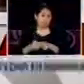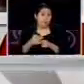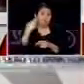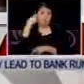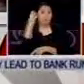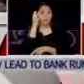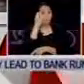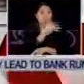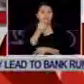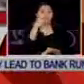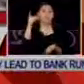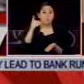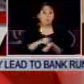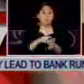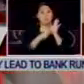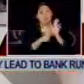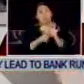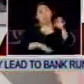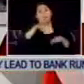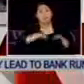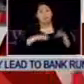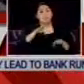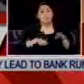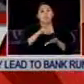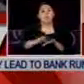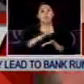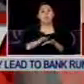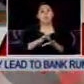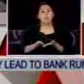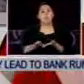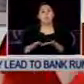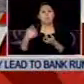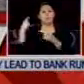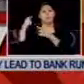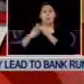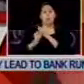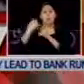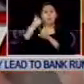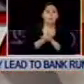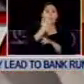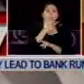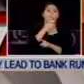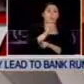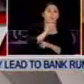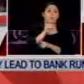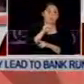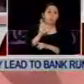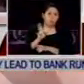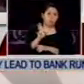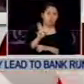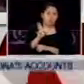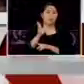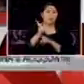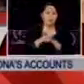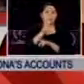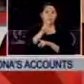documents showing the balances of said accounts as of December 31, 2007, December 31, 2008,